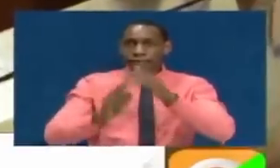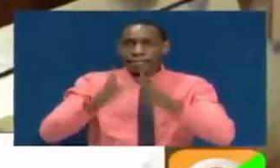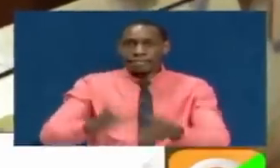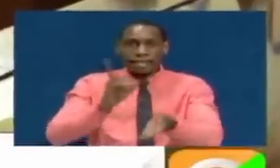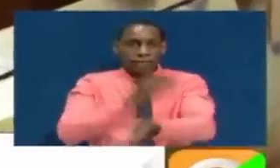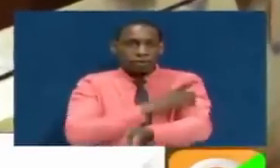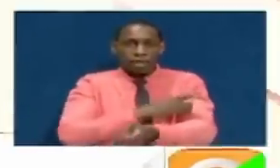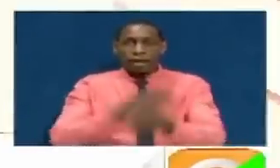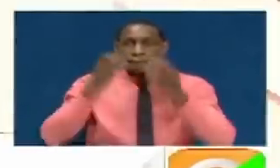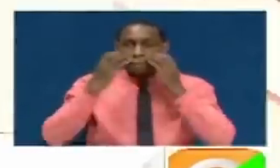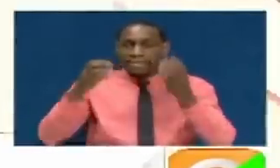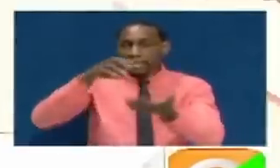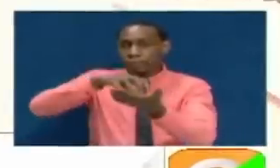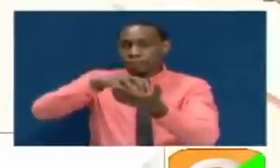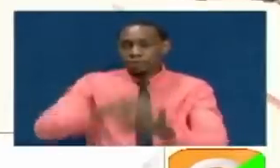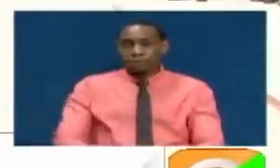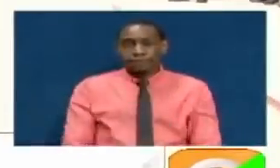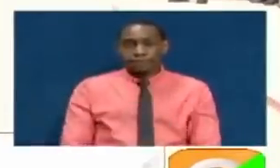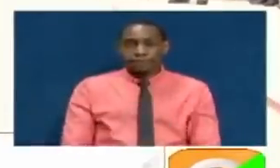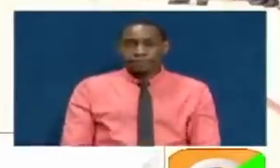Fred Matiang'i's stature.